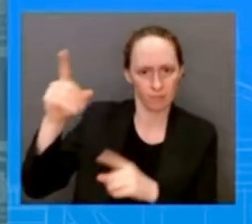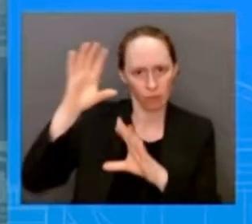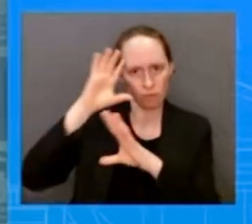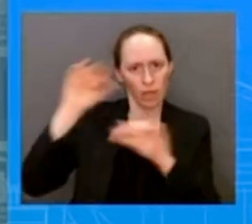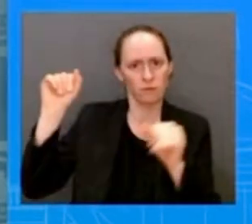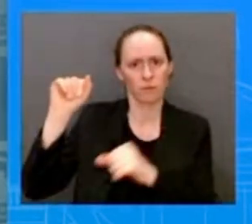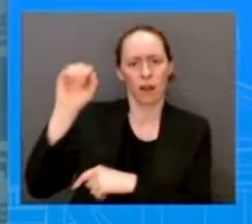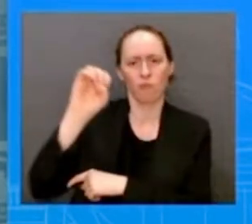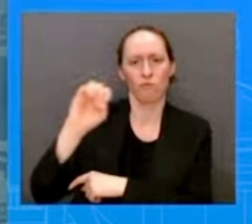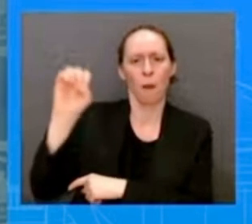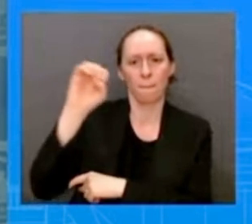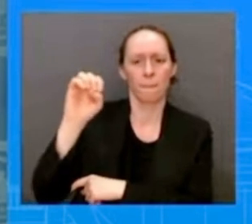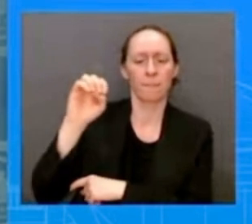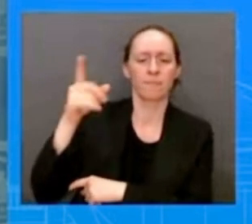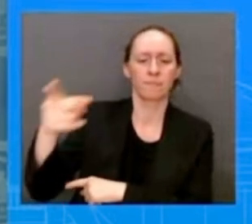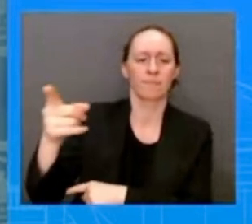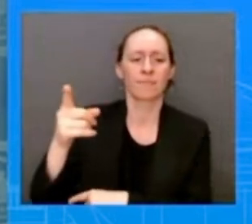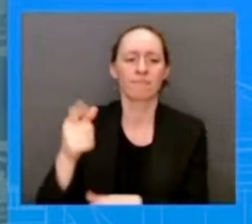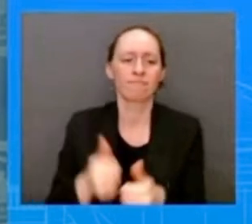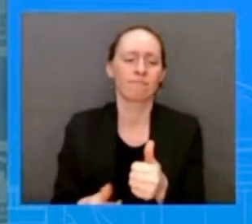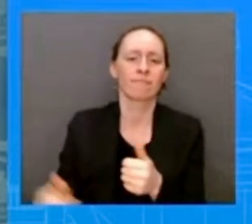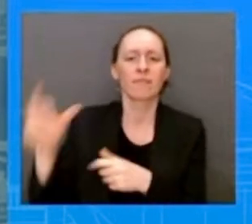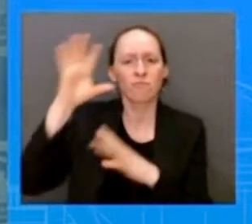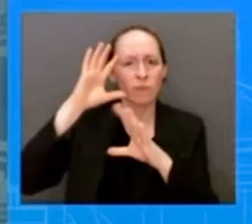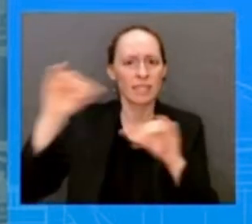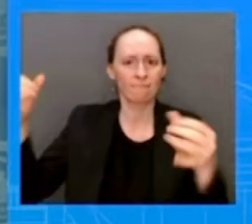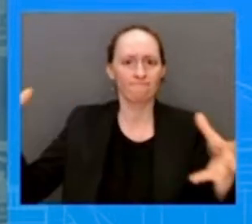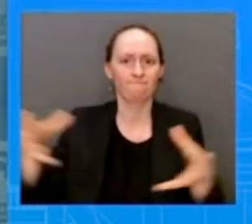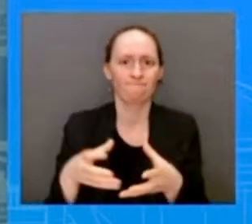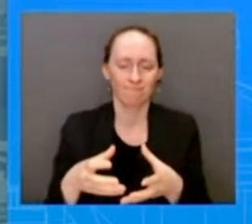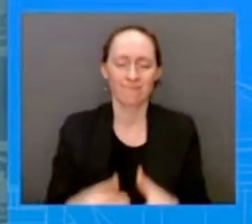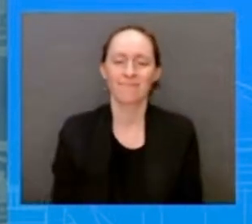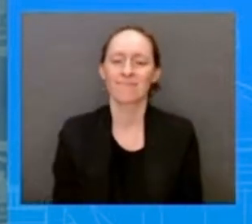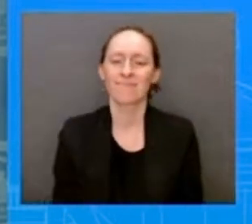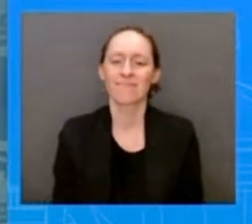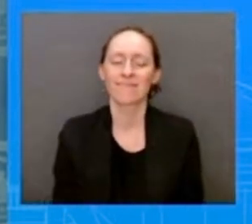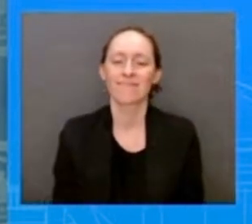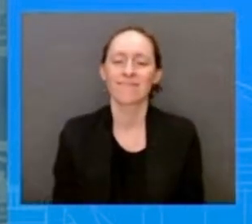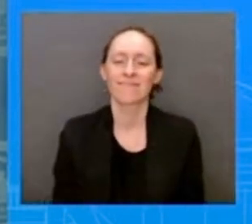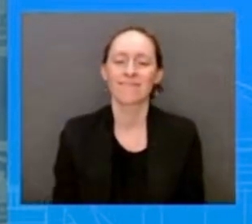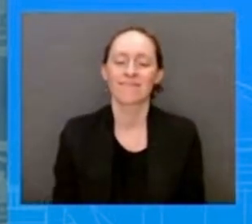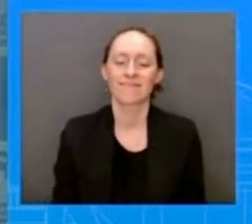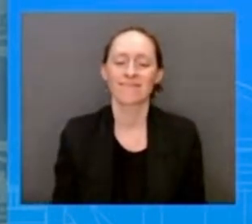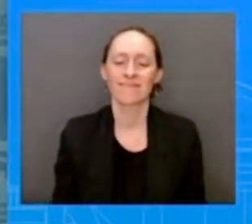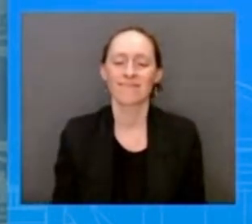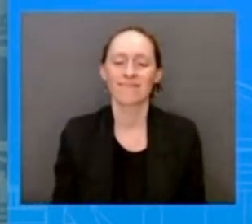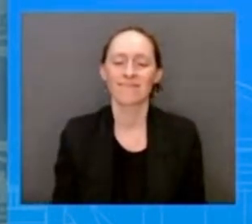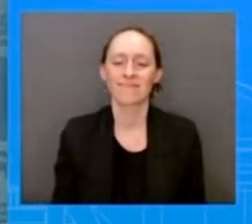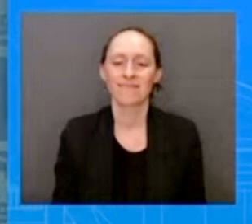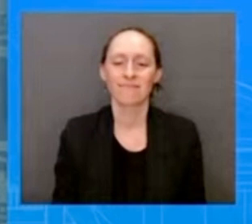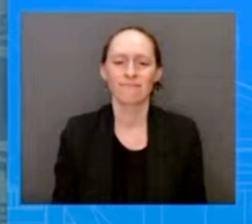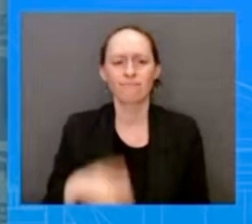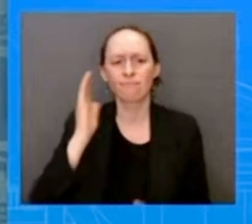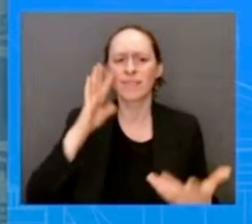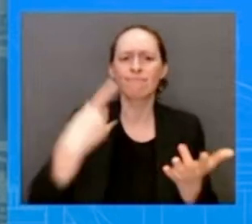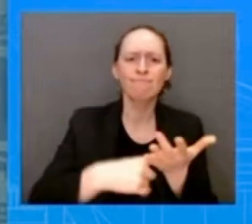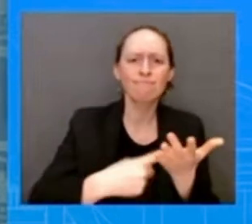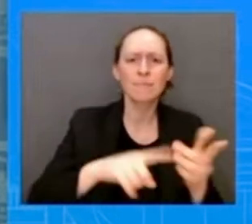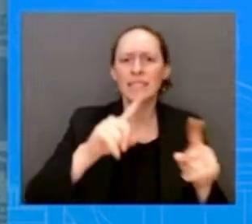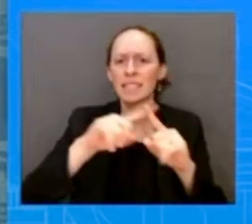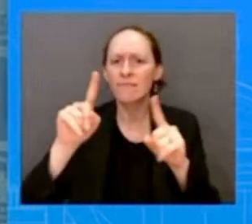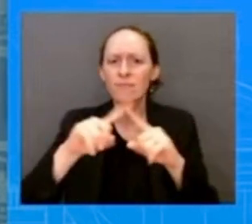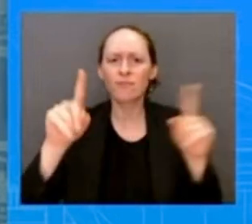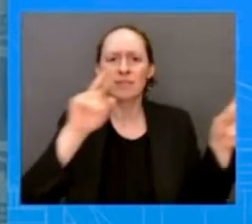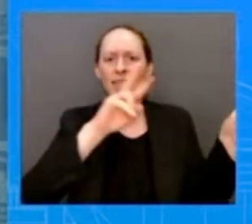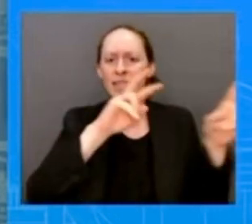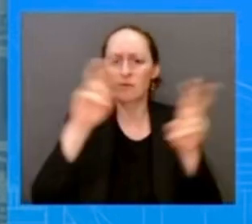visit. We expect their discussion to cover a range of international security challenges, of course, including support for Ukraine. They will